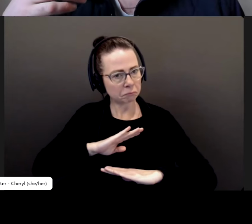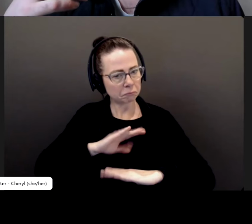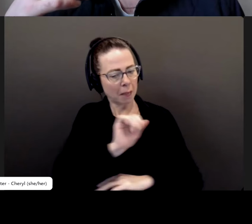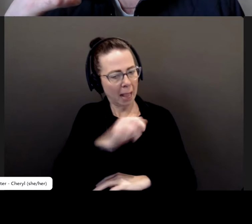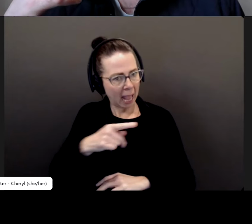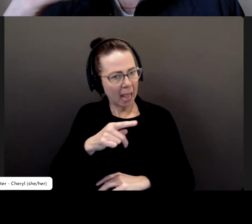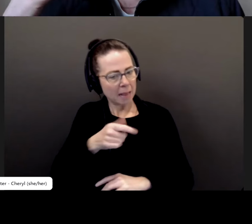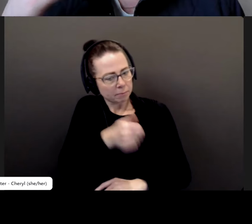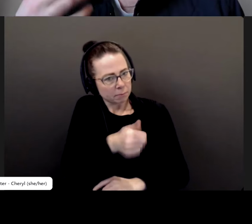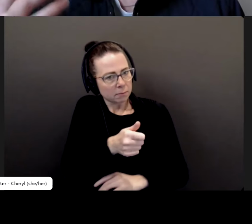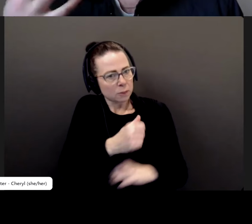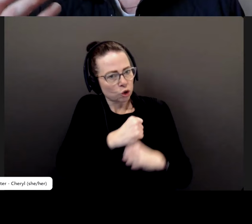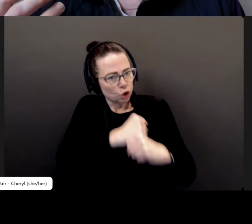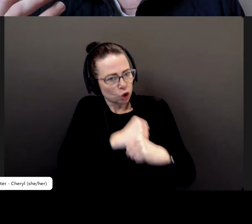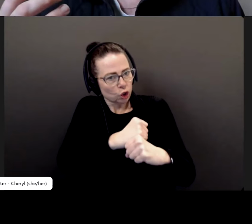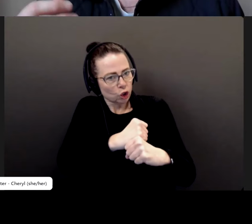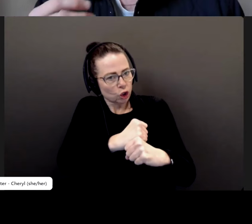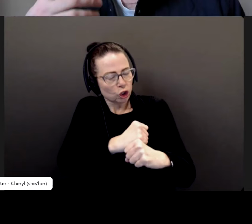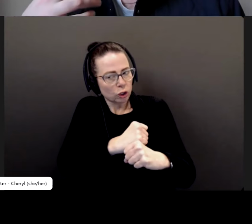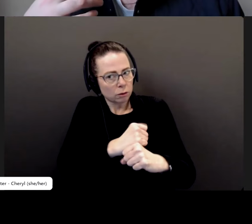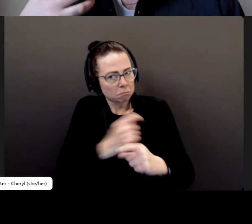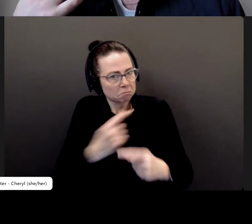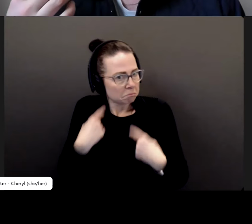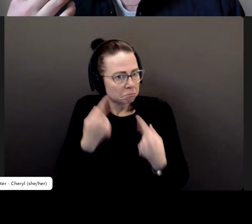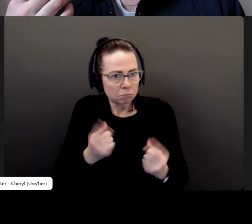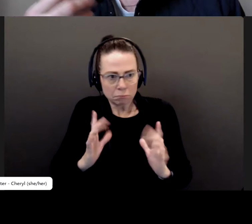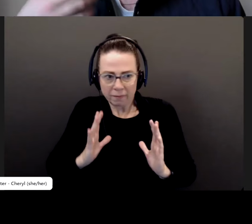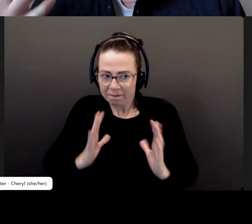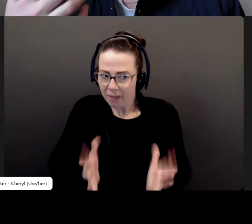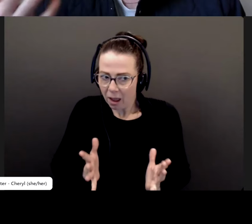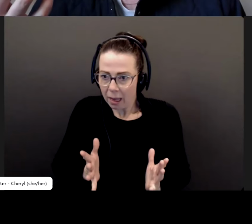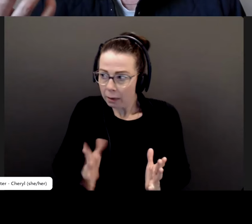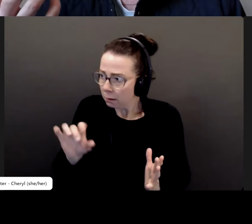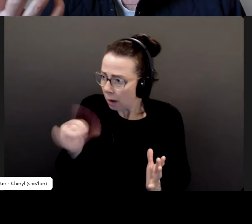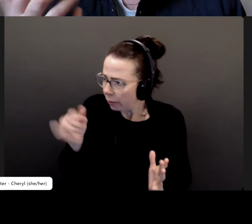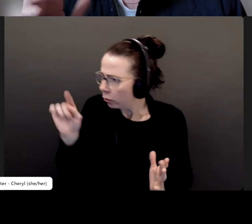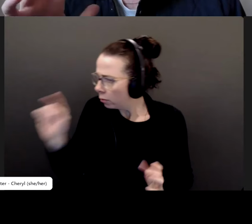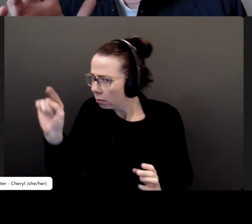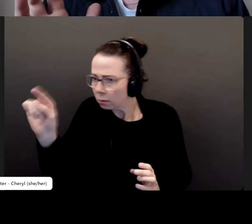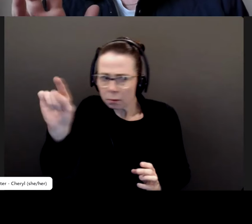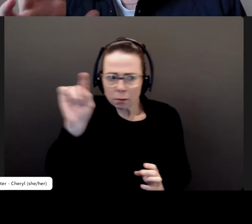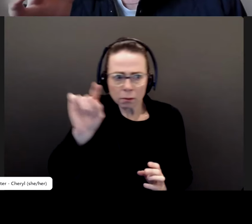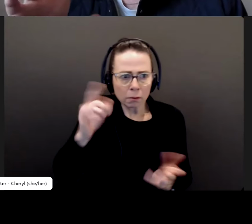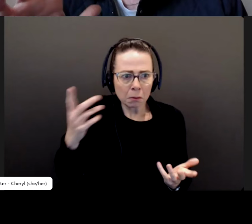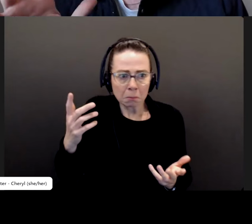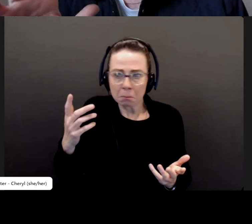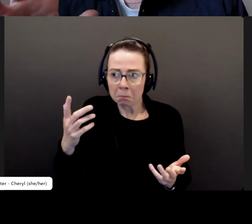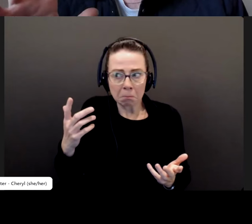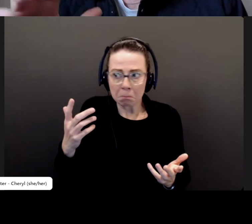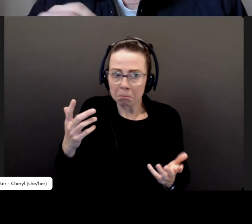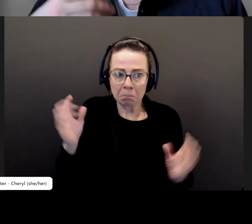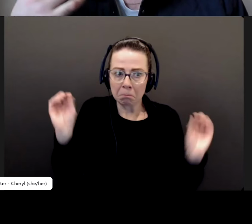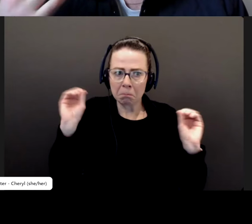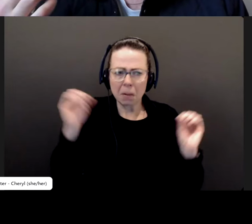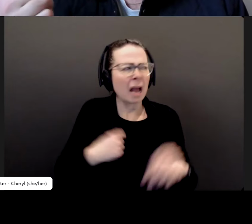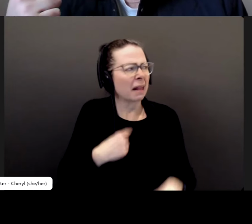that I have never had this happen to me. There has been, that I know of and that the world knows of, sort of only one password manager